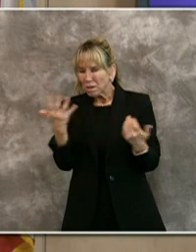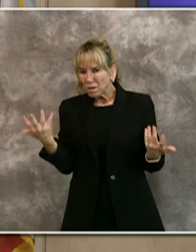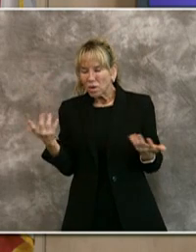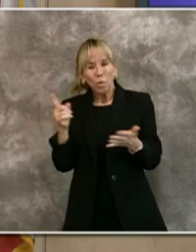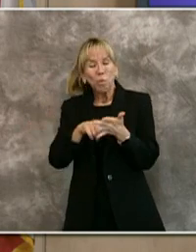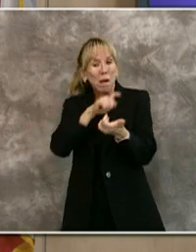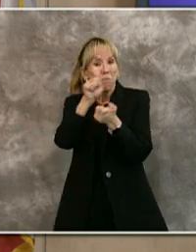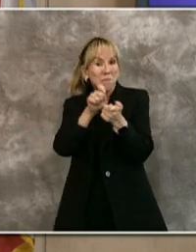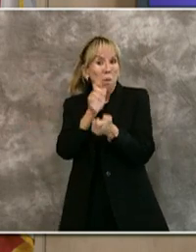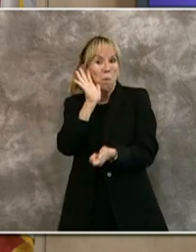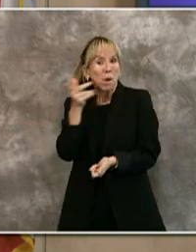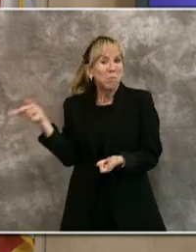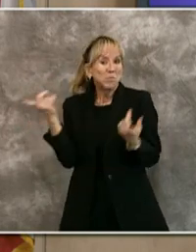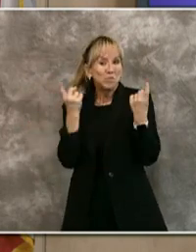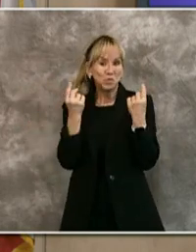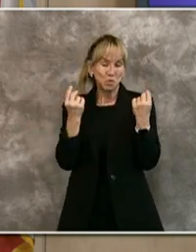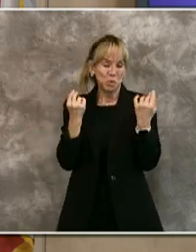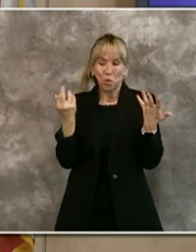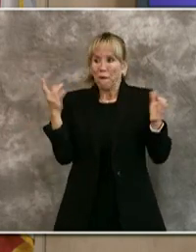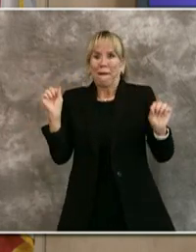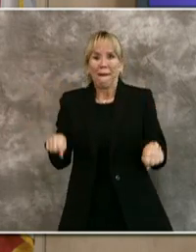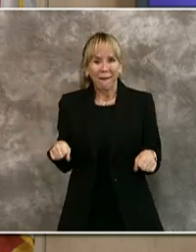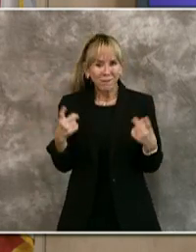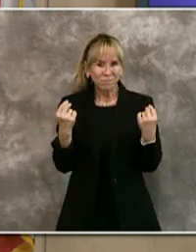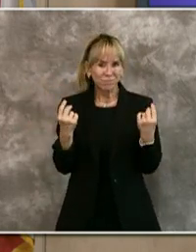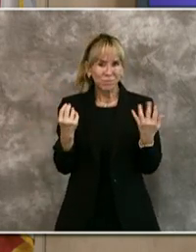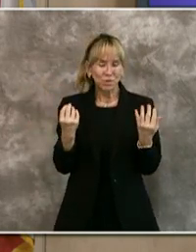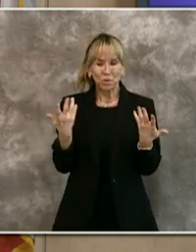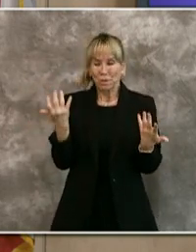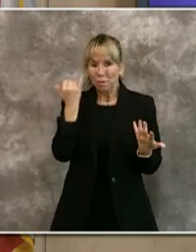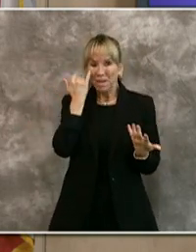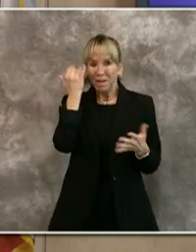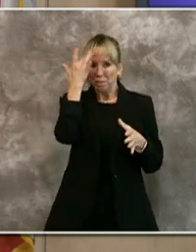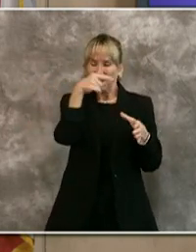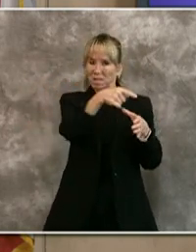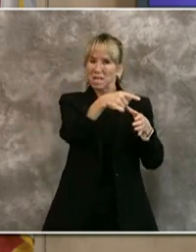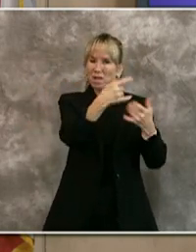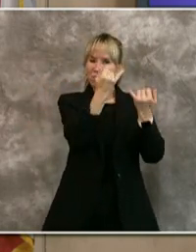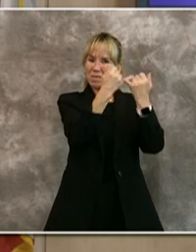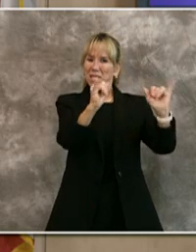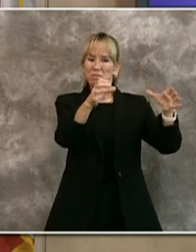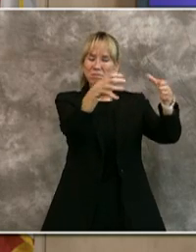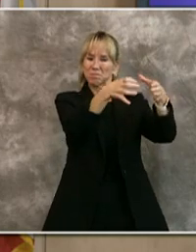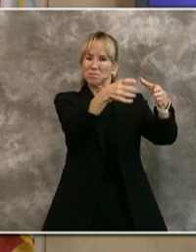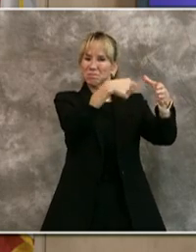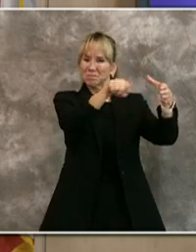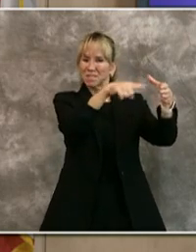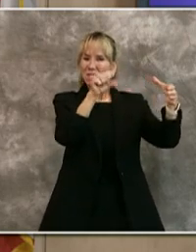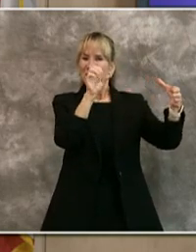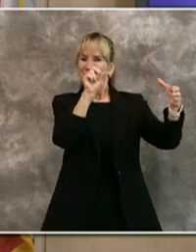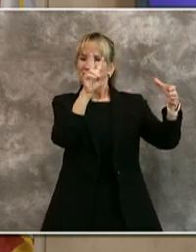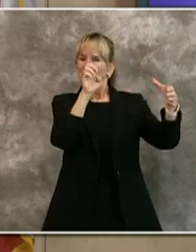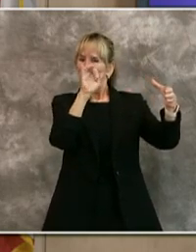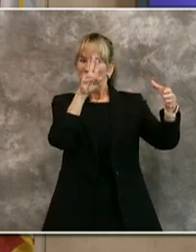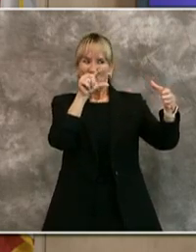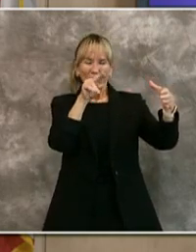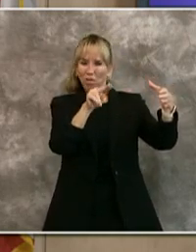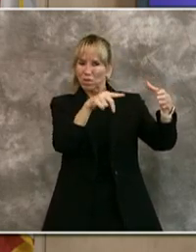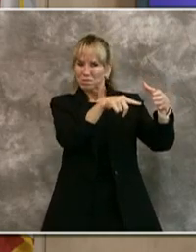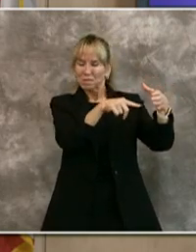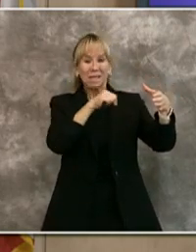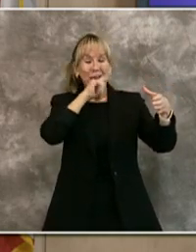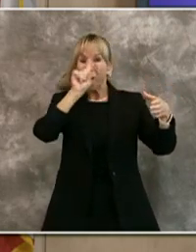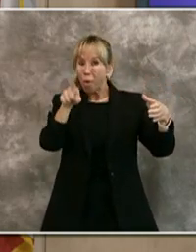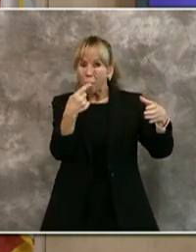specific action will you take, can you take, given that sovereign authority you talked about? Because it's not people just on the sovereign land,